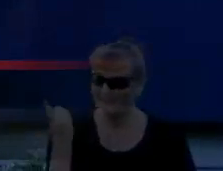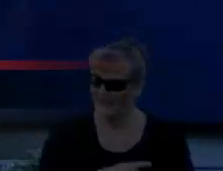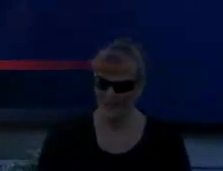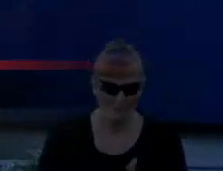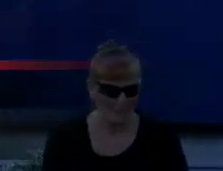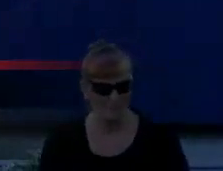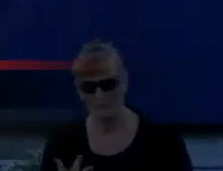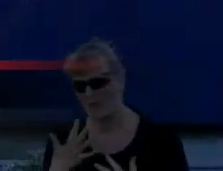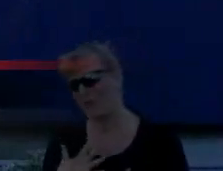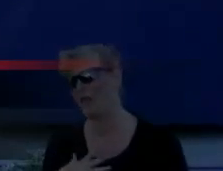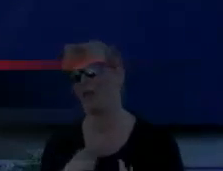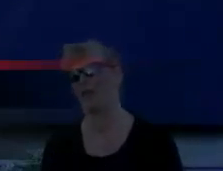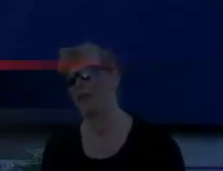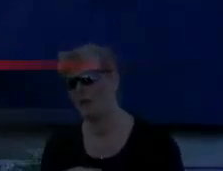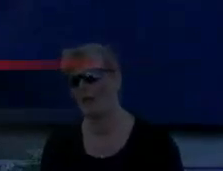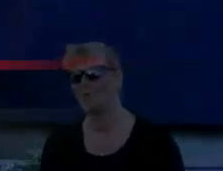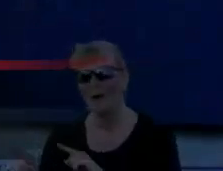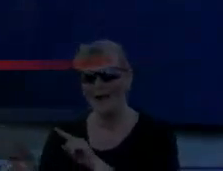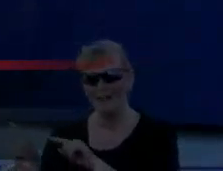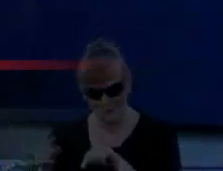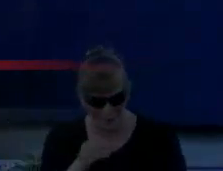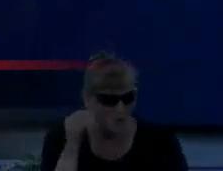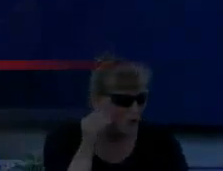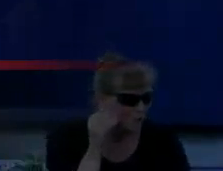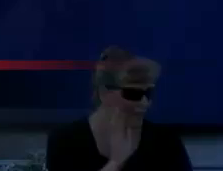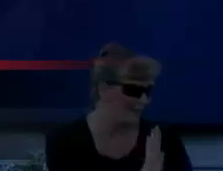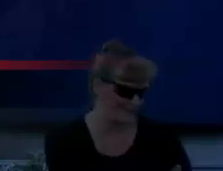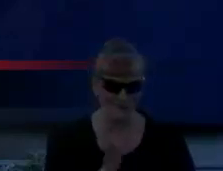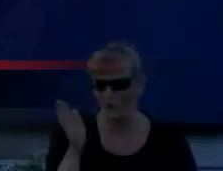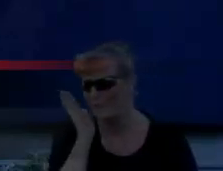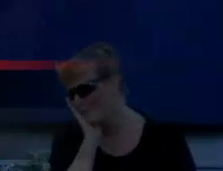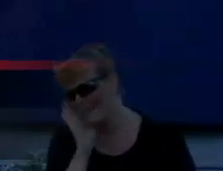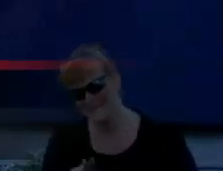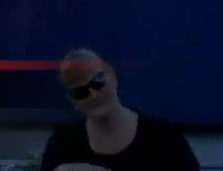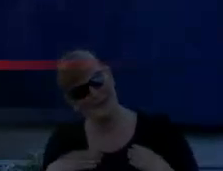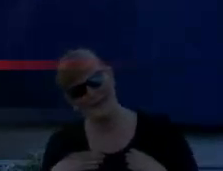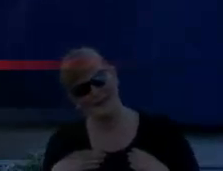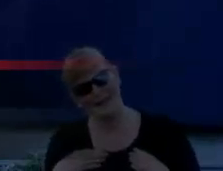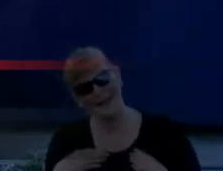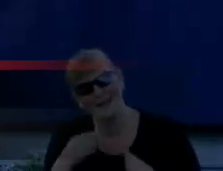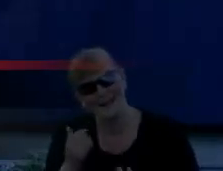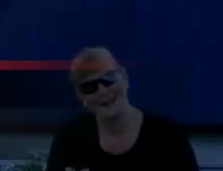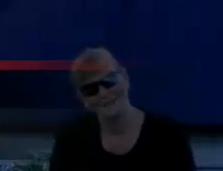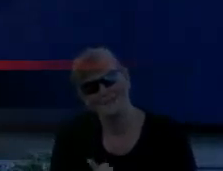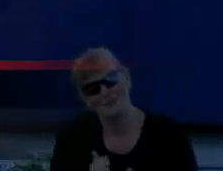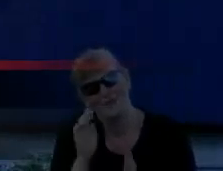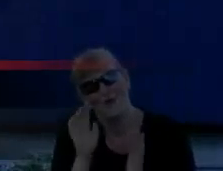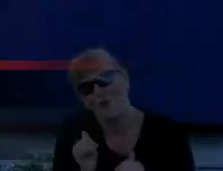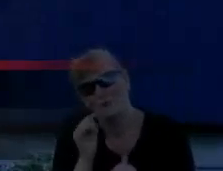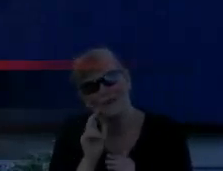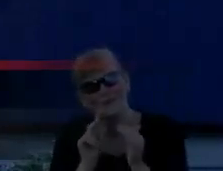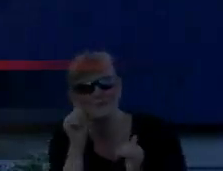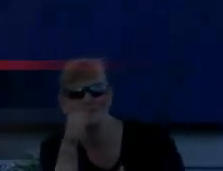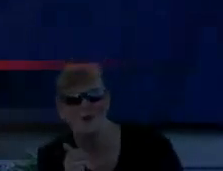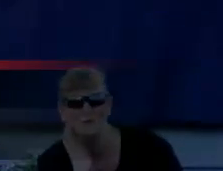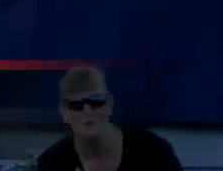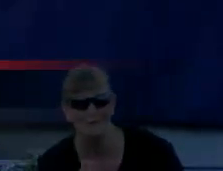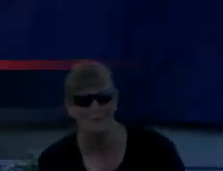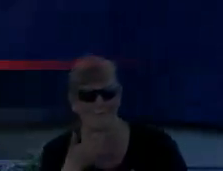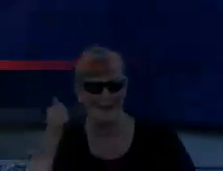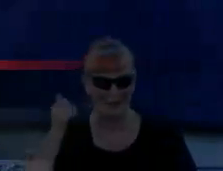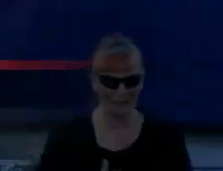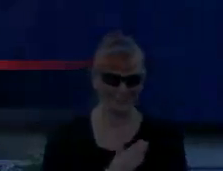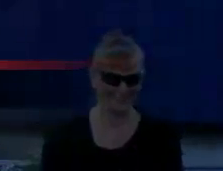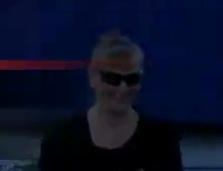miserable, at least you come home to your bed made, which gives you hope and inspiration that tomorrow will be better. If you don't do the little things